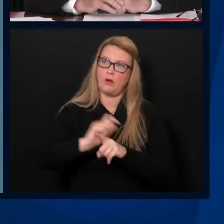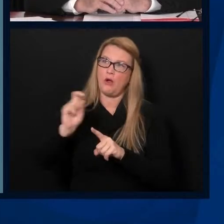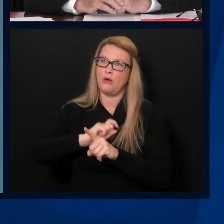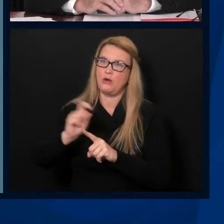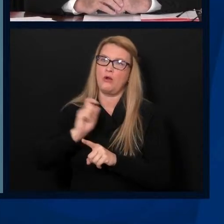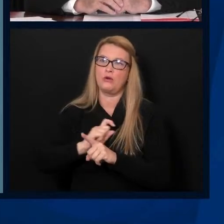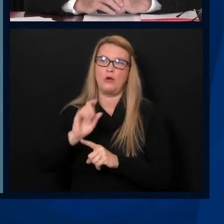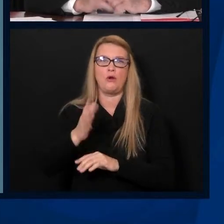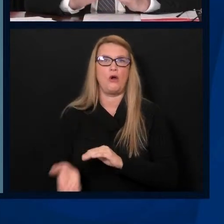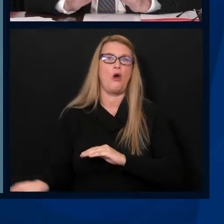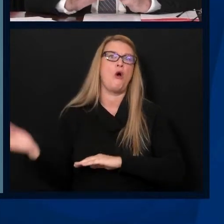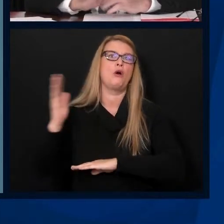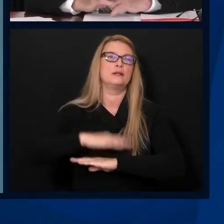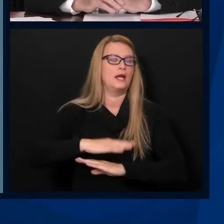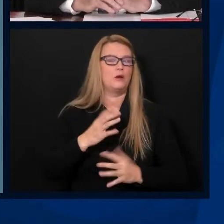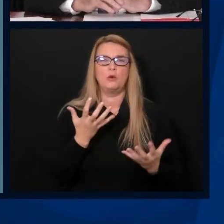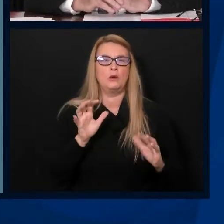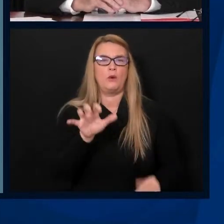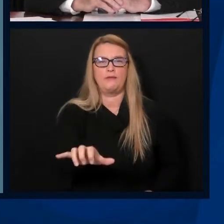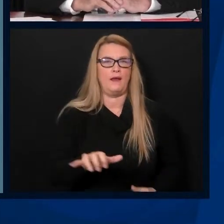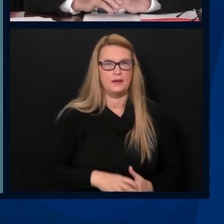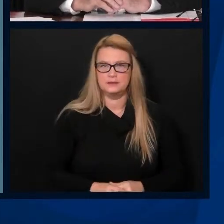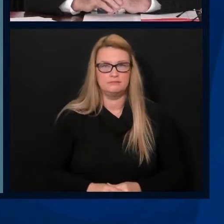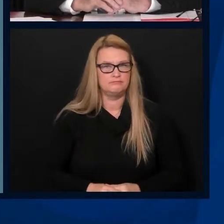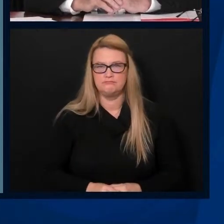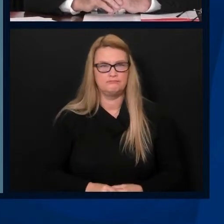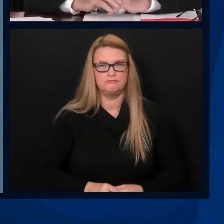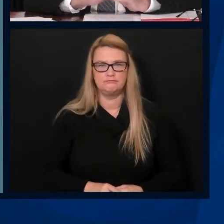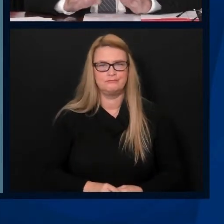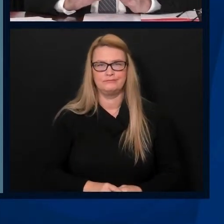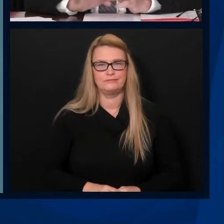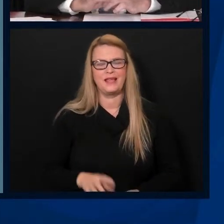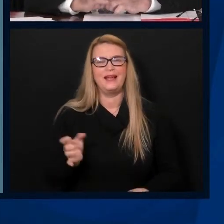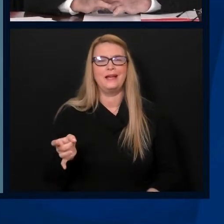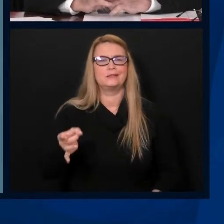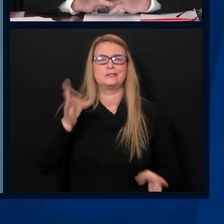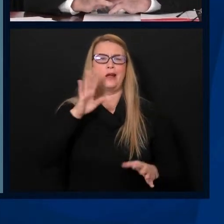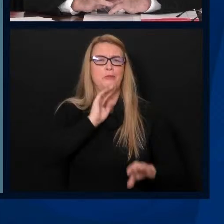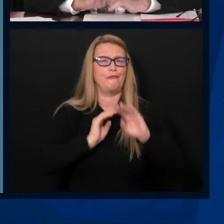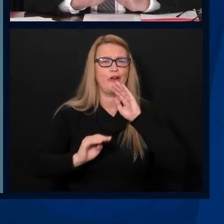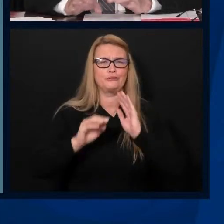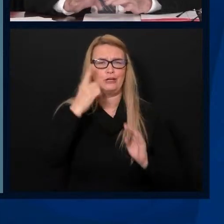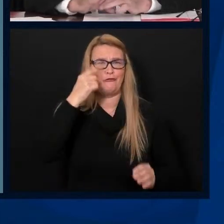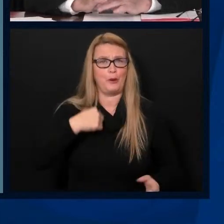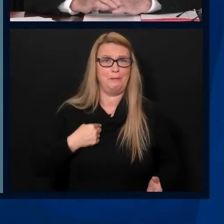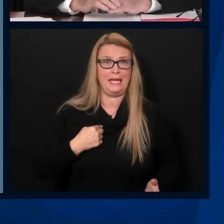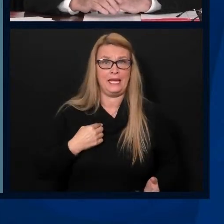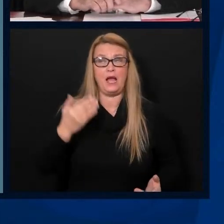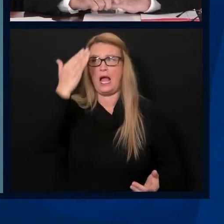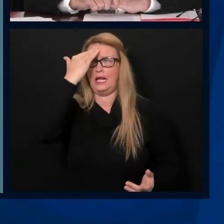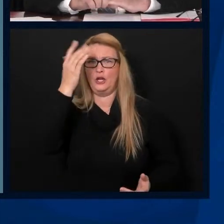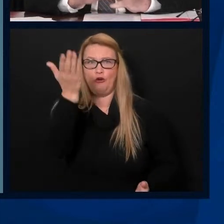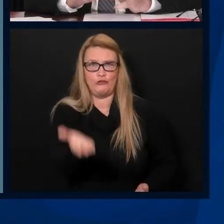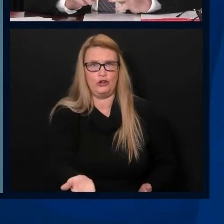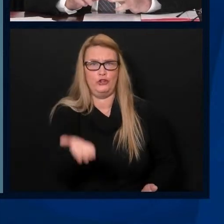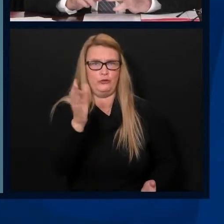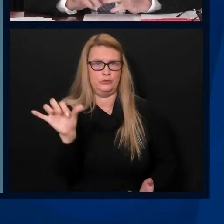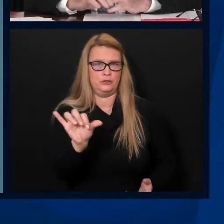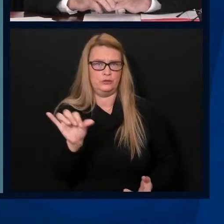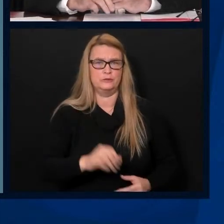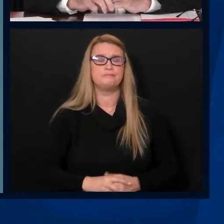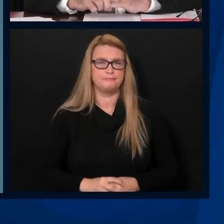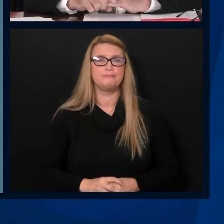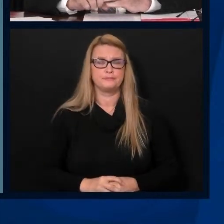forever and a day. We don't want that, because that would be terribly frustrating to me. I know it's terribly frustrating to others,